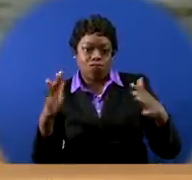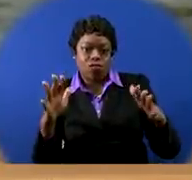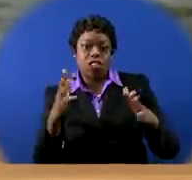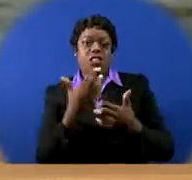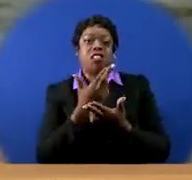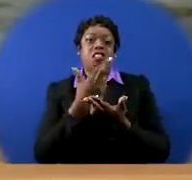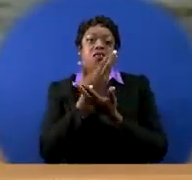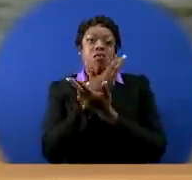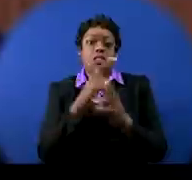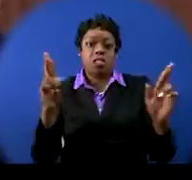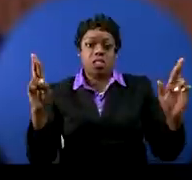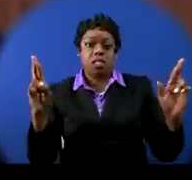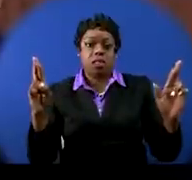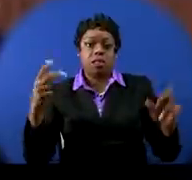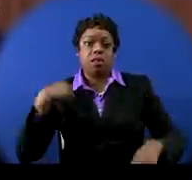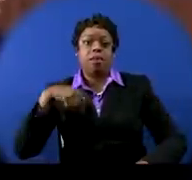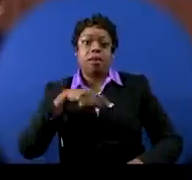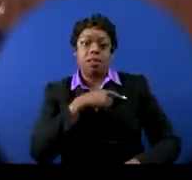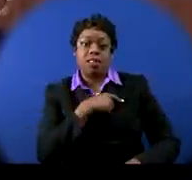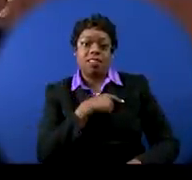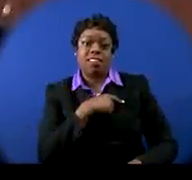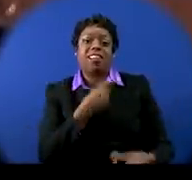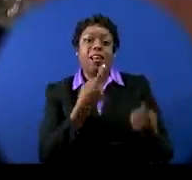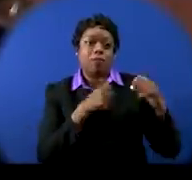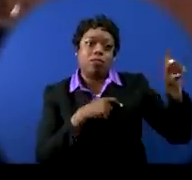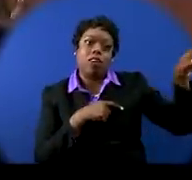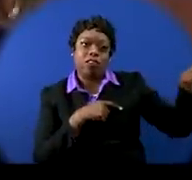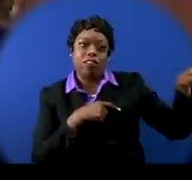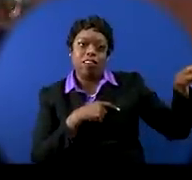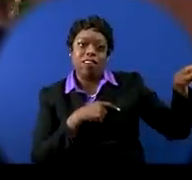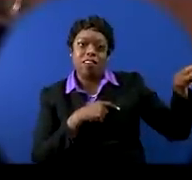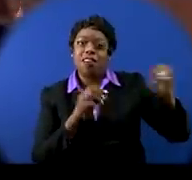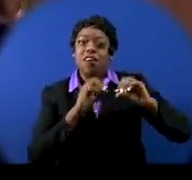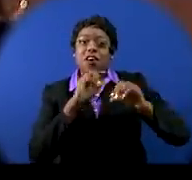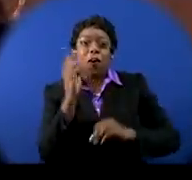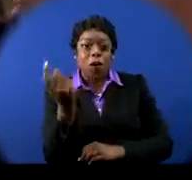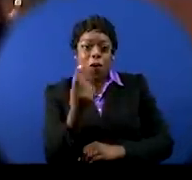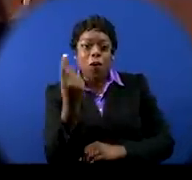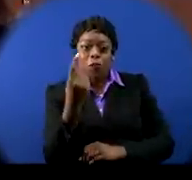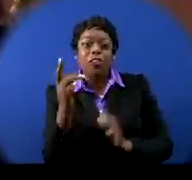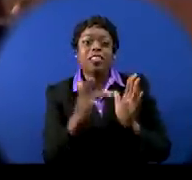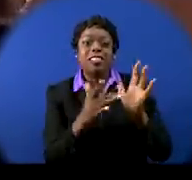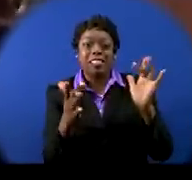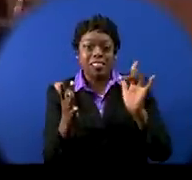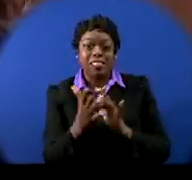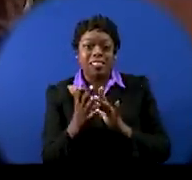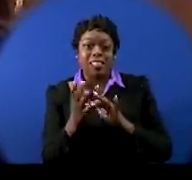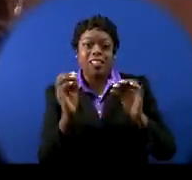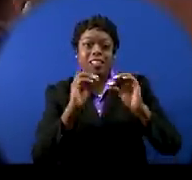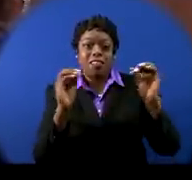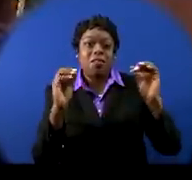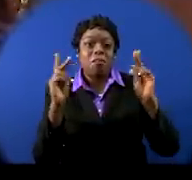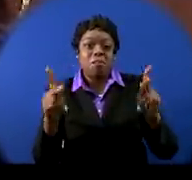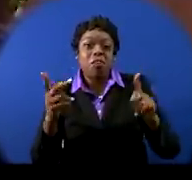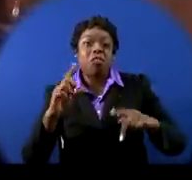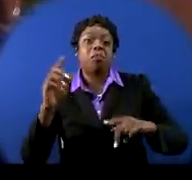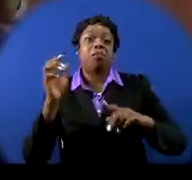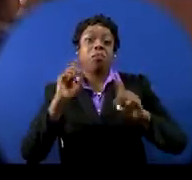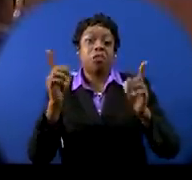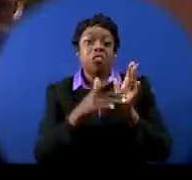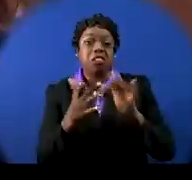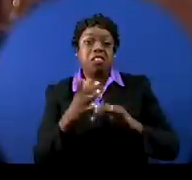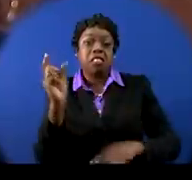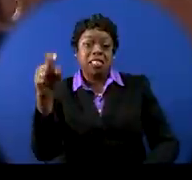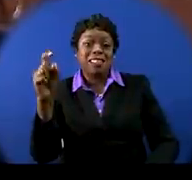us. Try it over here. Nobody but Jesus could do what was necessary